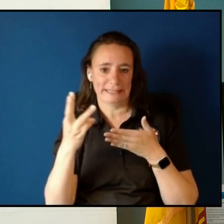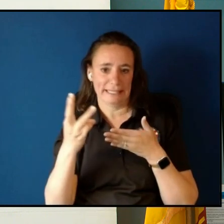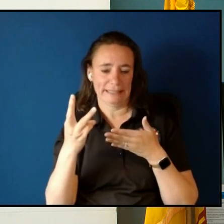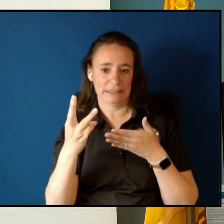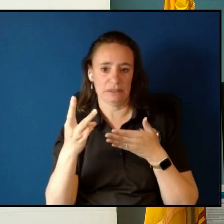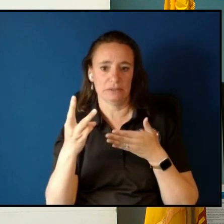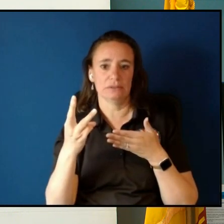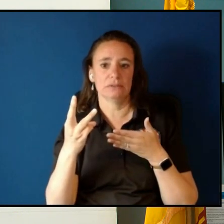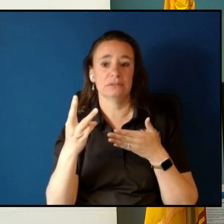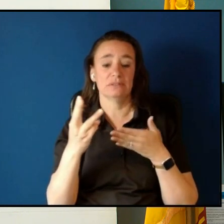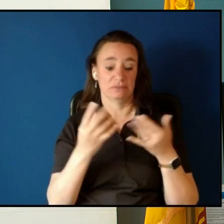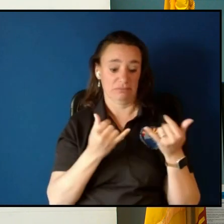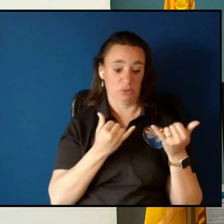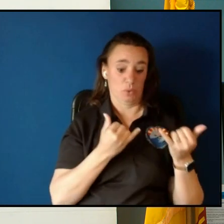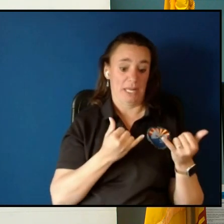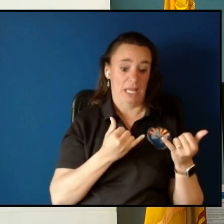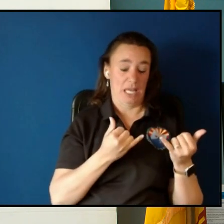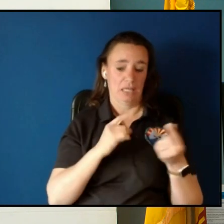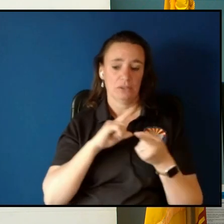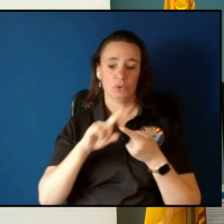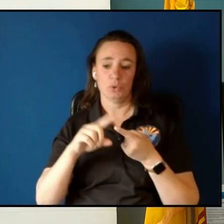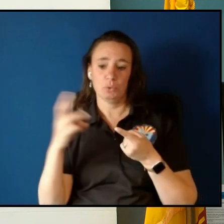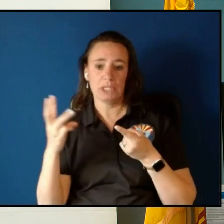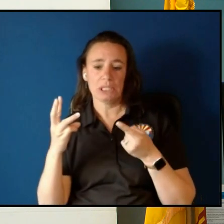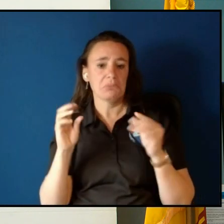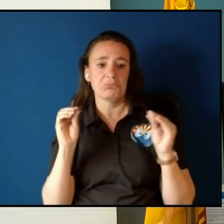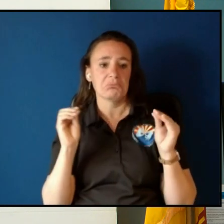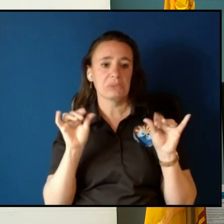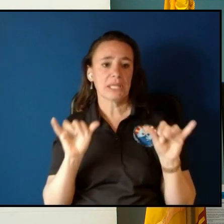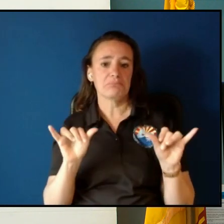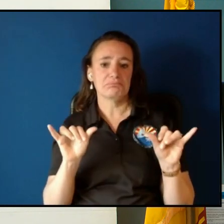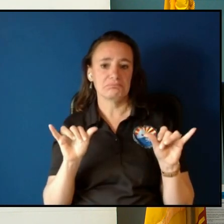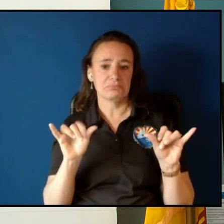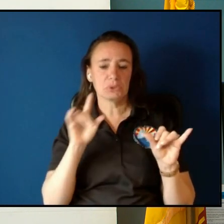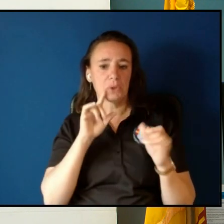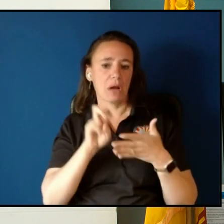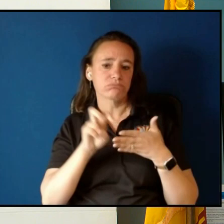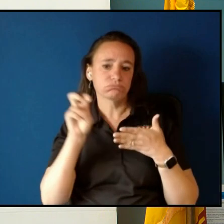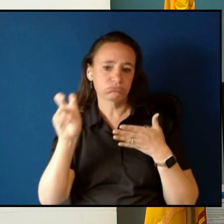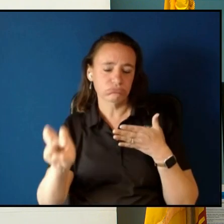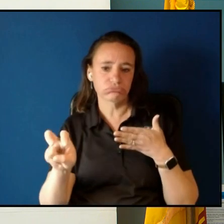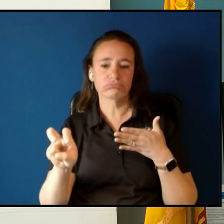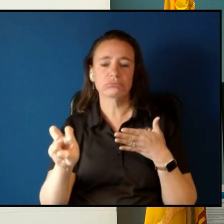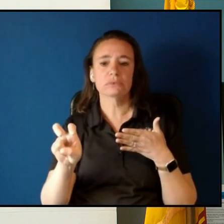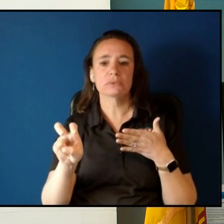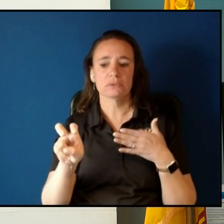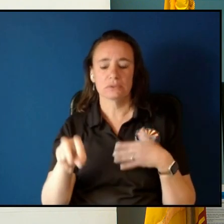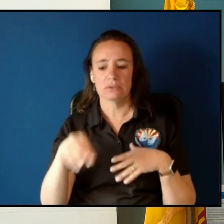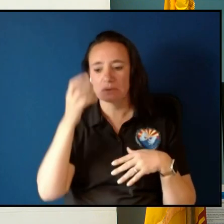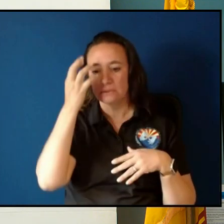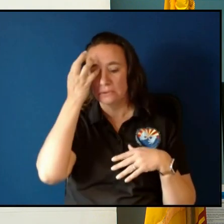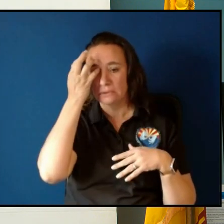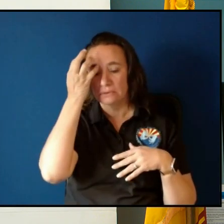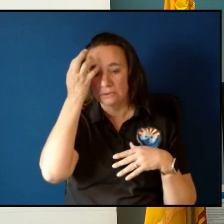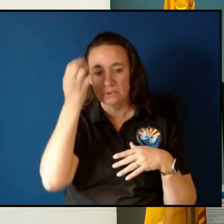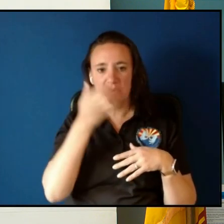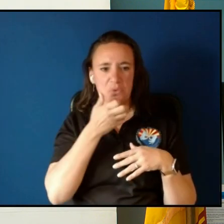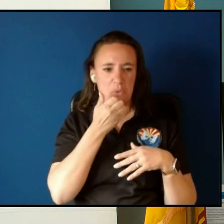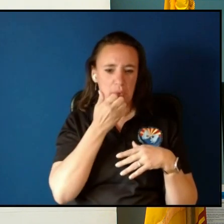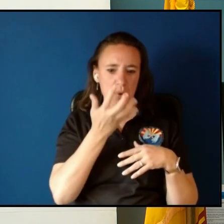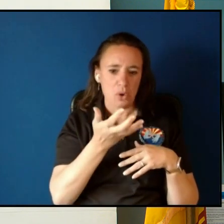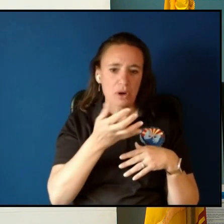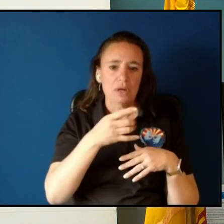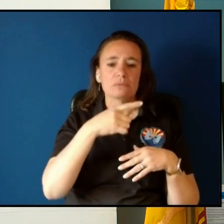change between now and Wednesday. So I wanted to kind of skip some of that area. We'll continue warm and dry through that period with some